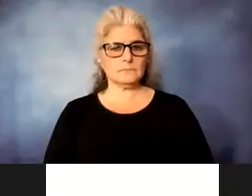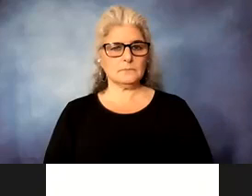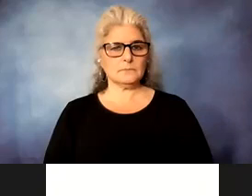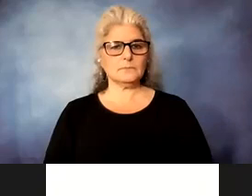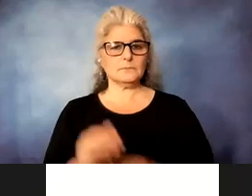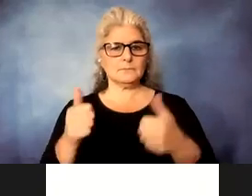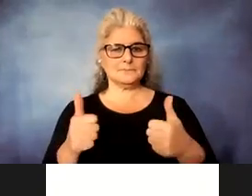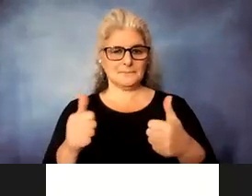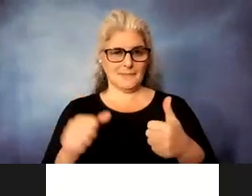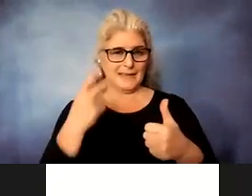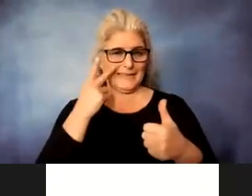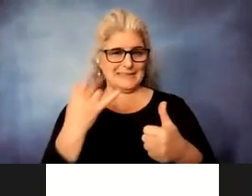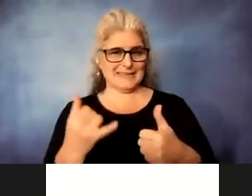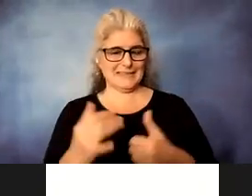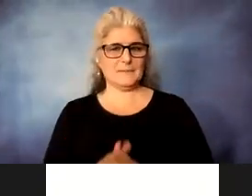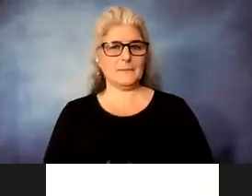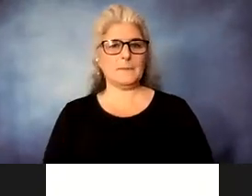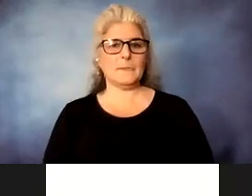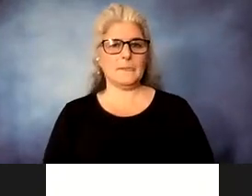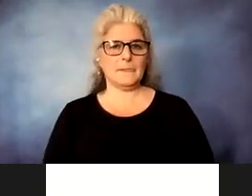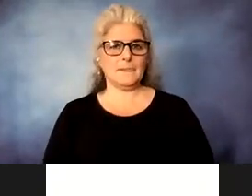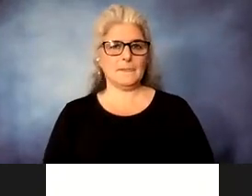Okay, I can see it. Okay.